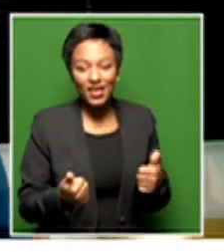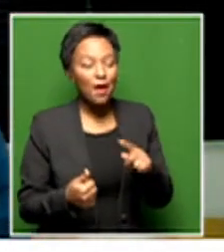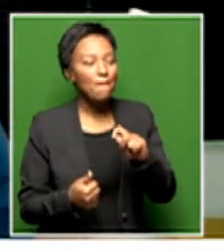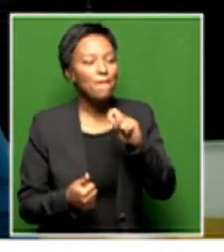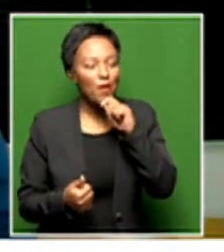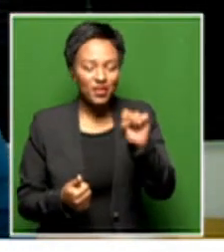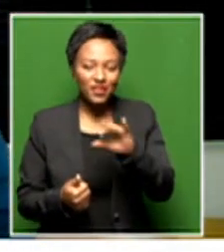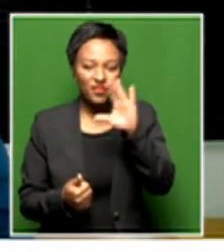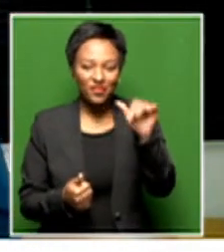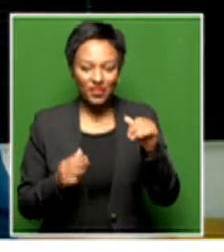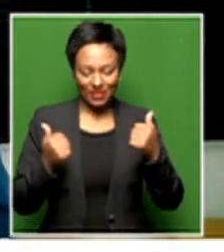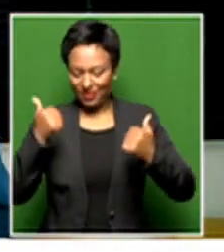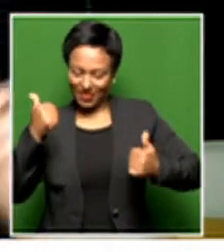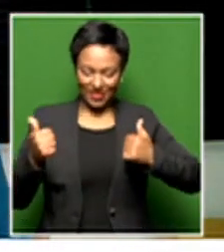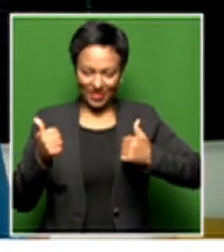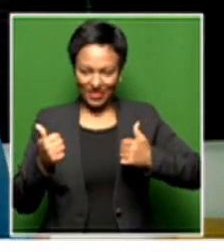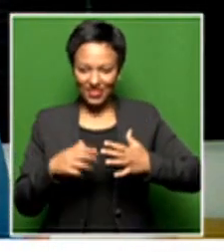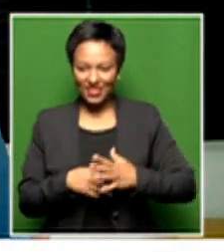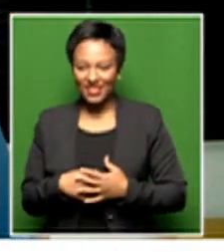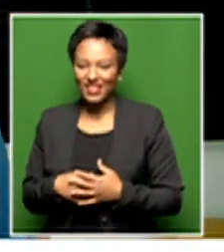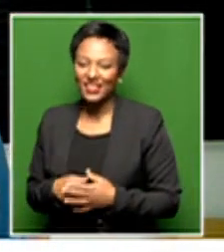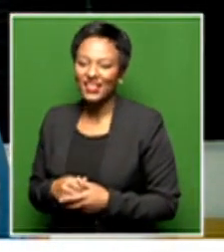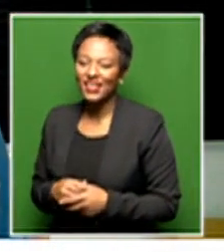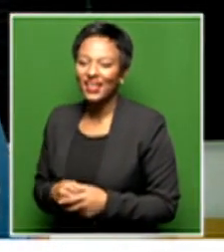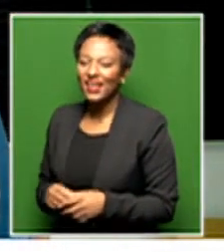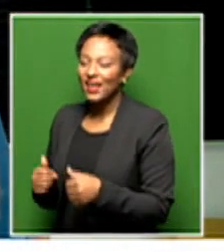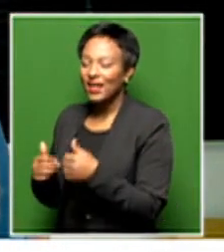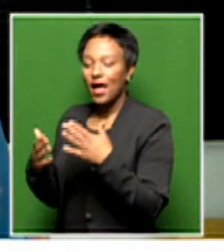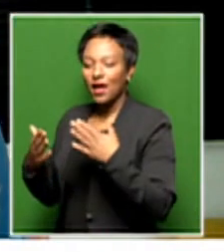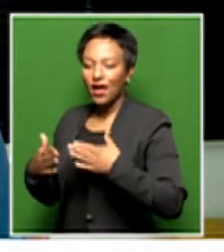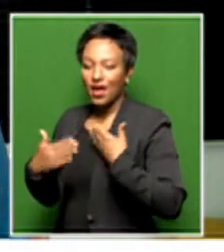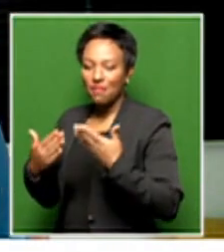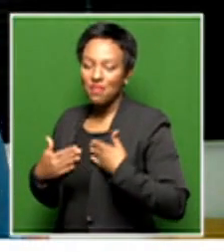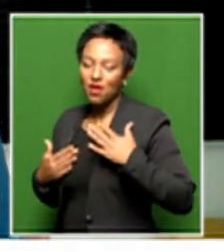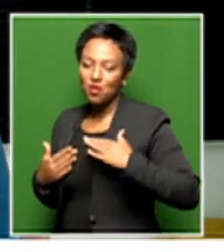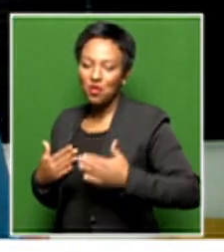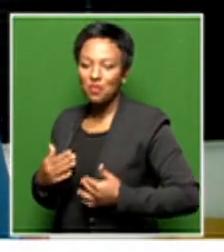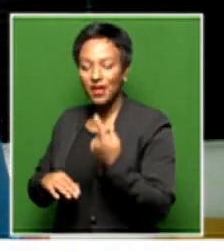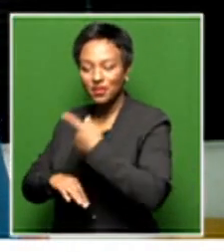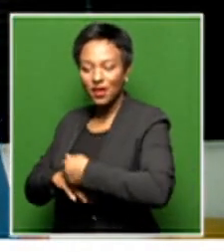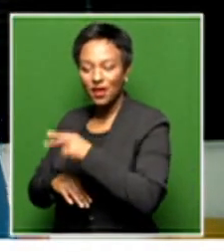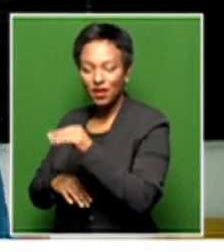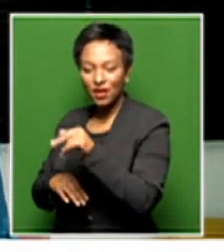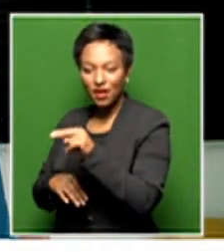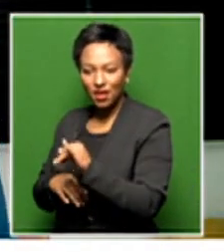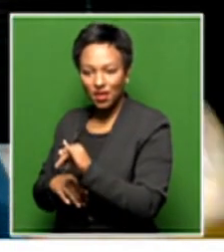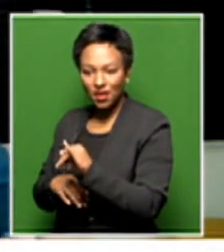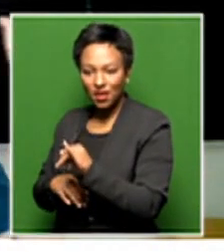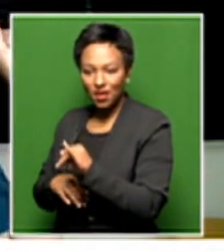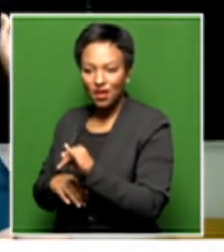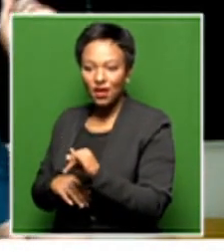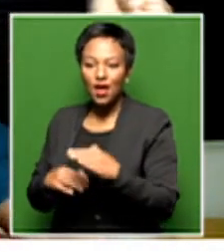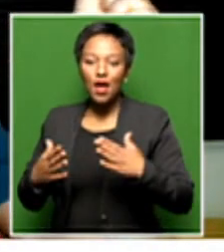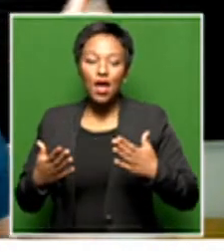I'm great, South Nini. I'm good. Good to have you on the show. Happy Women's Day, Nini. Yeah. All right. Now,